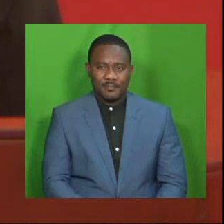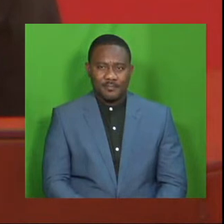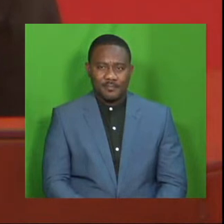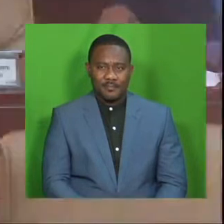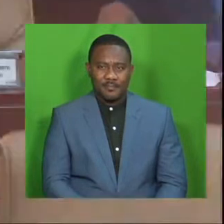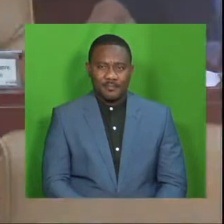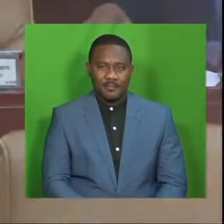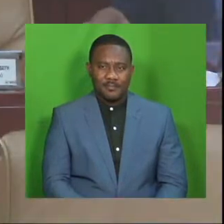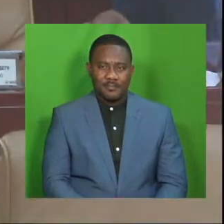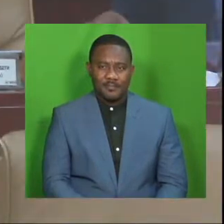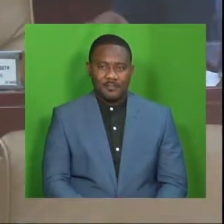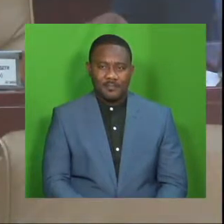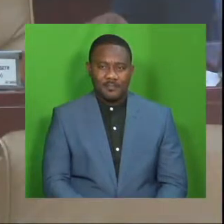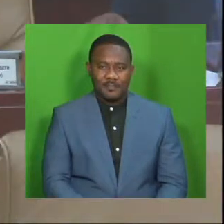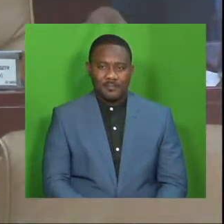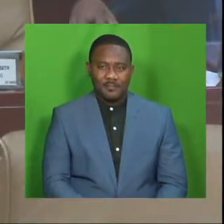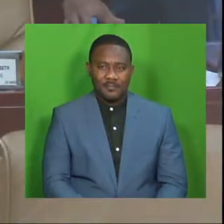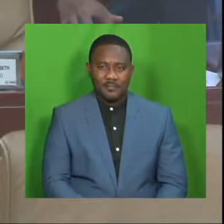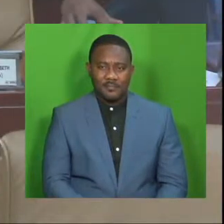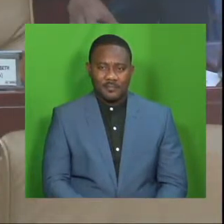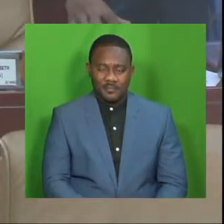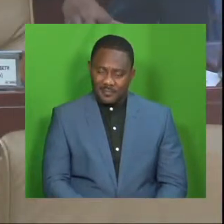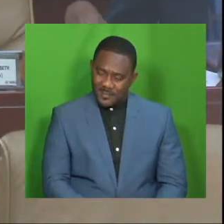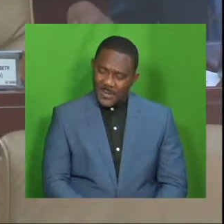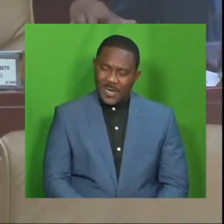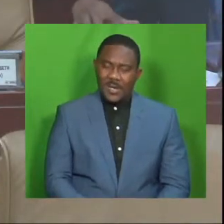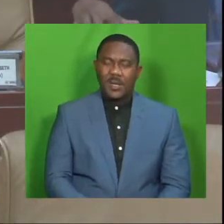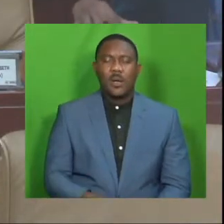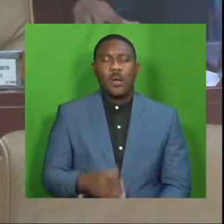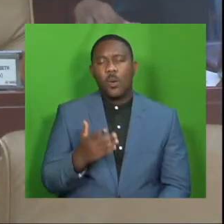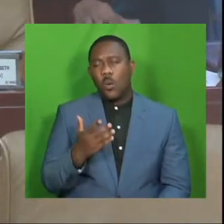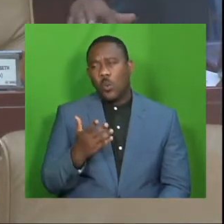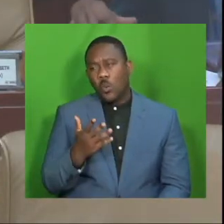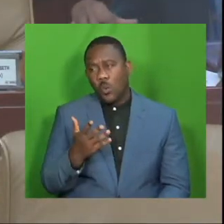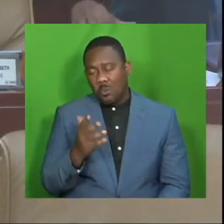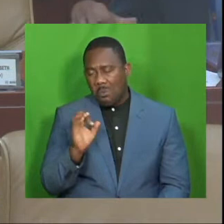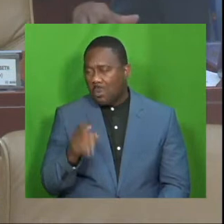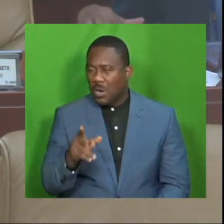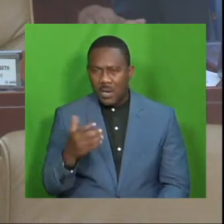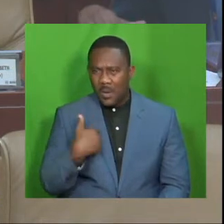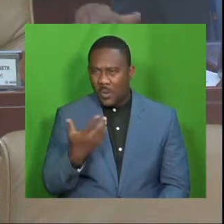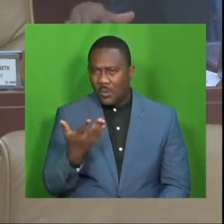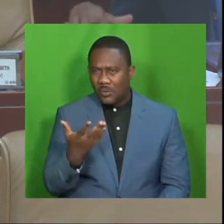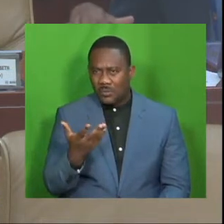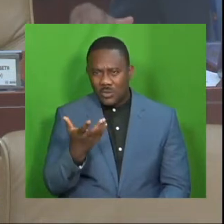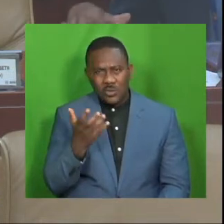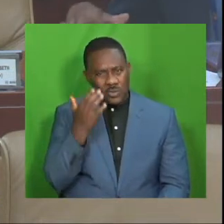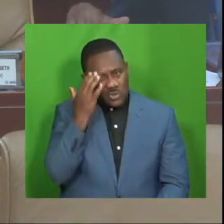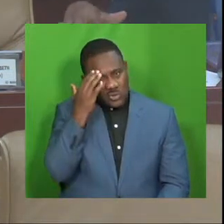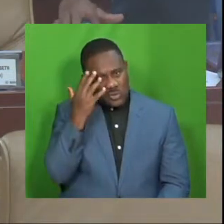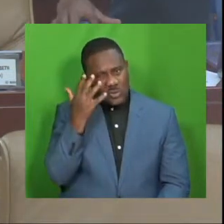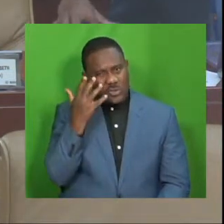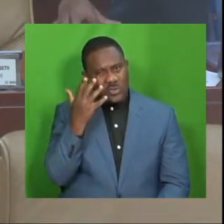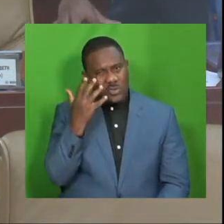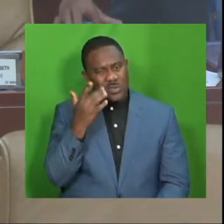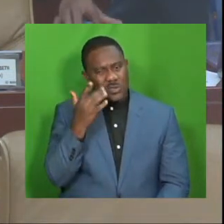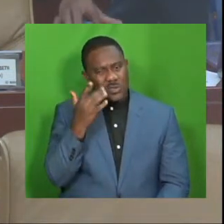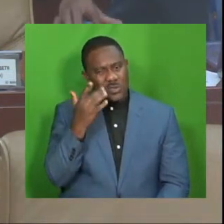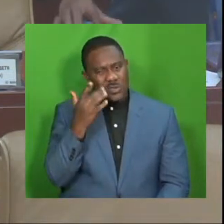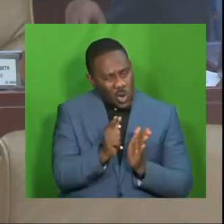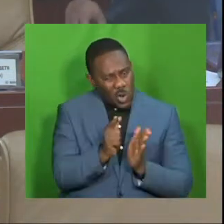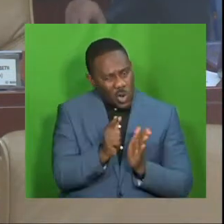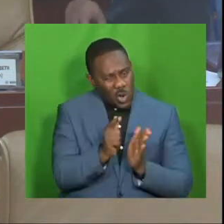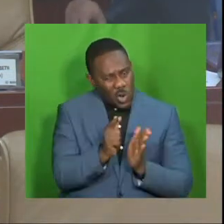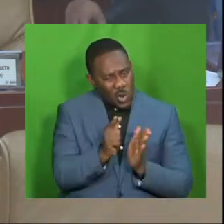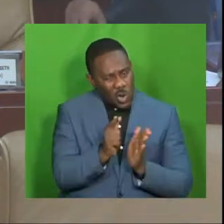I want to know, what is the ministry doing to ensure that our regulation on the